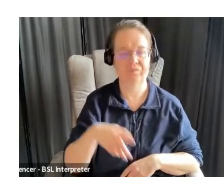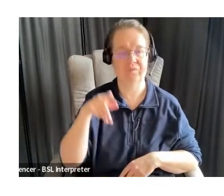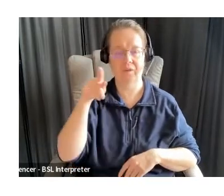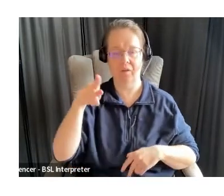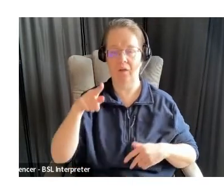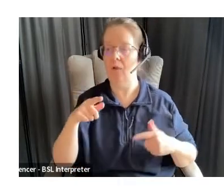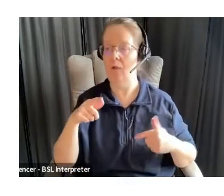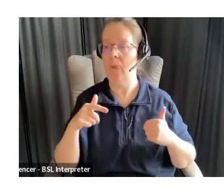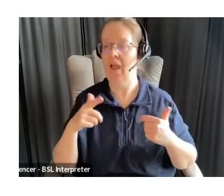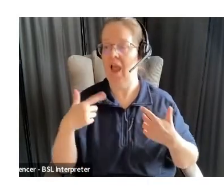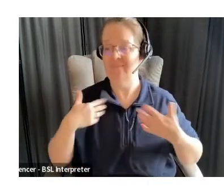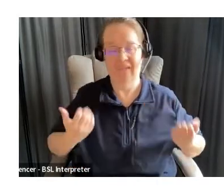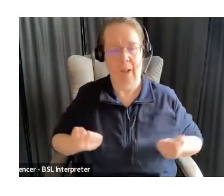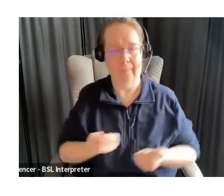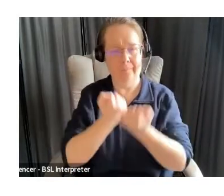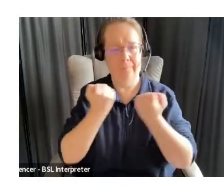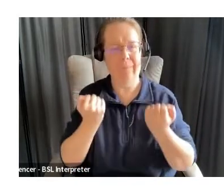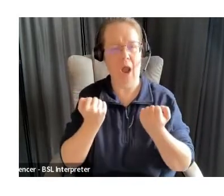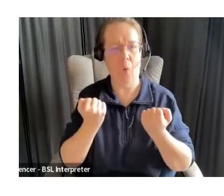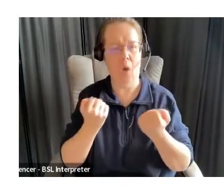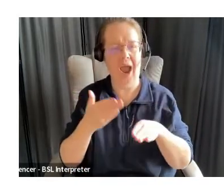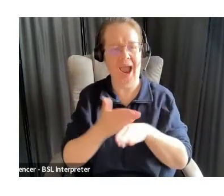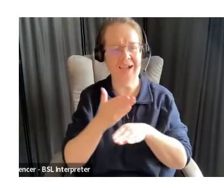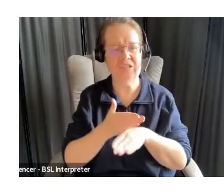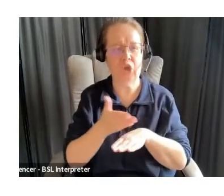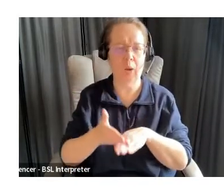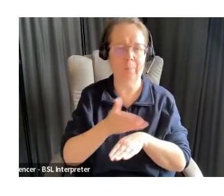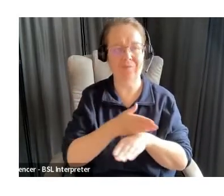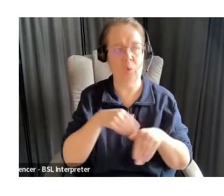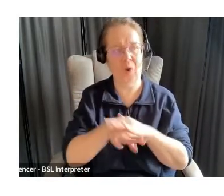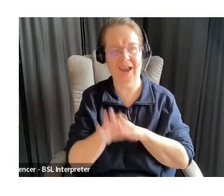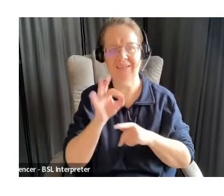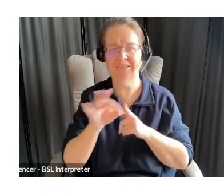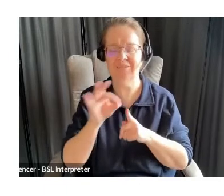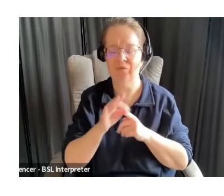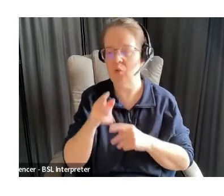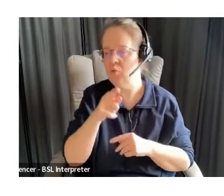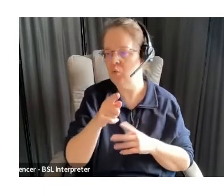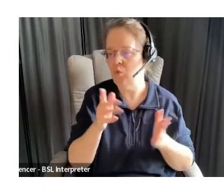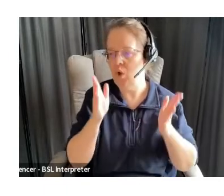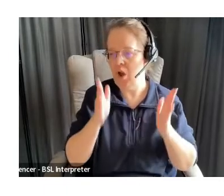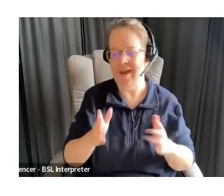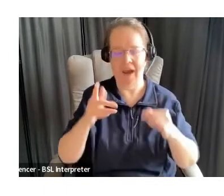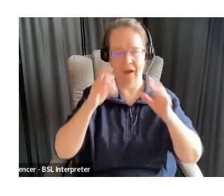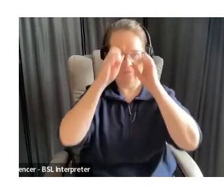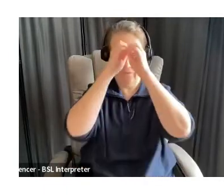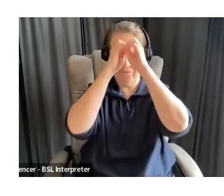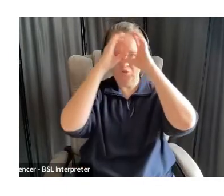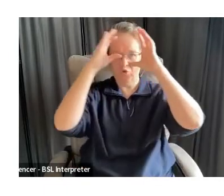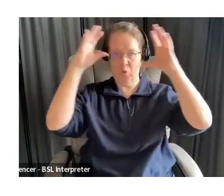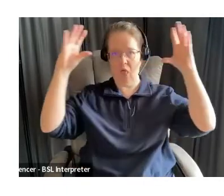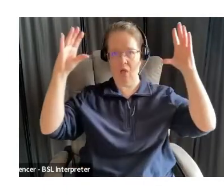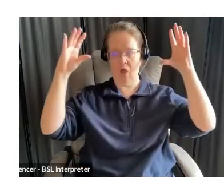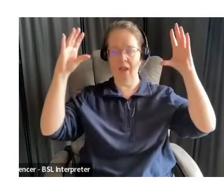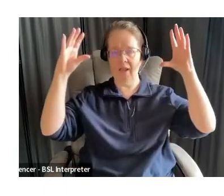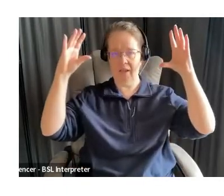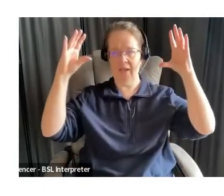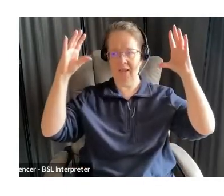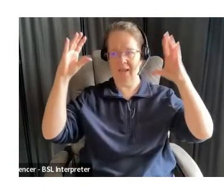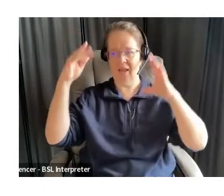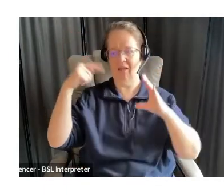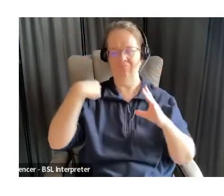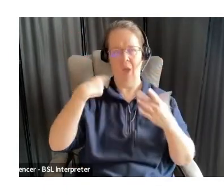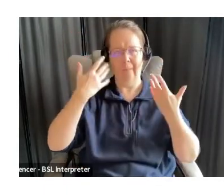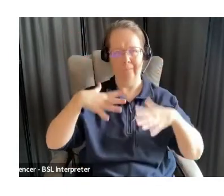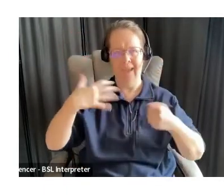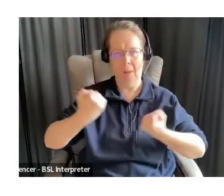during the interview. Here's a couple of little power exercises. Before the interview, literally visualize in your mind's eye or recall a time when